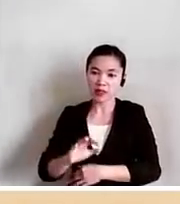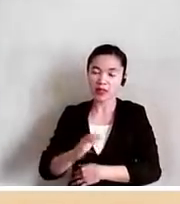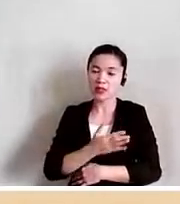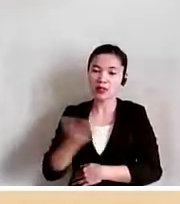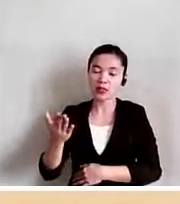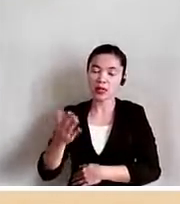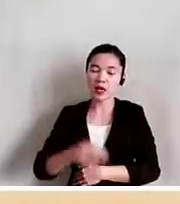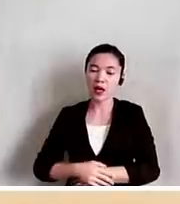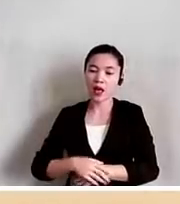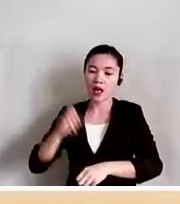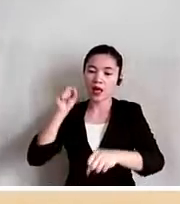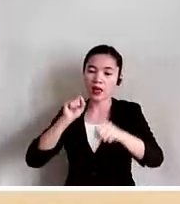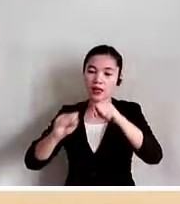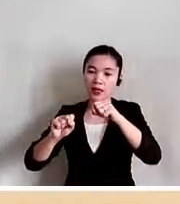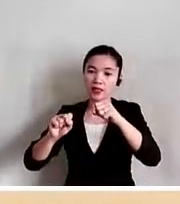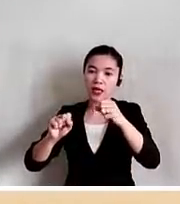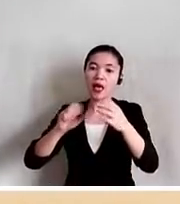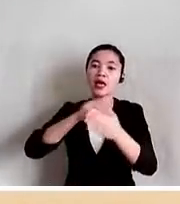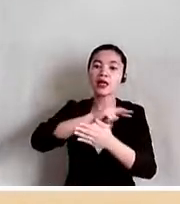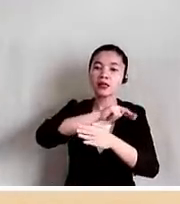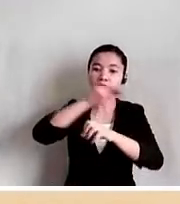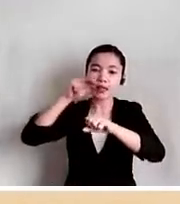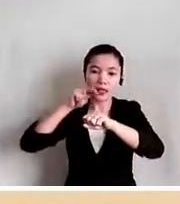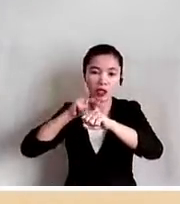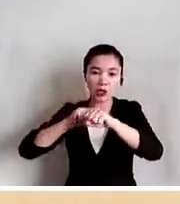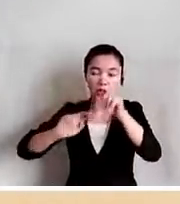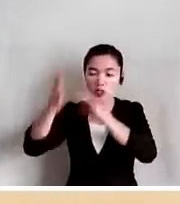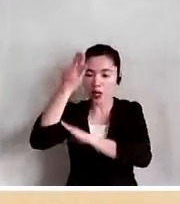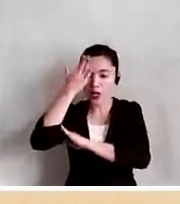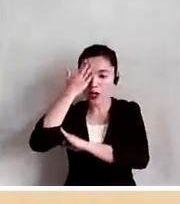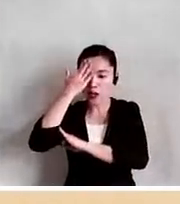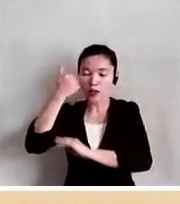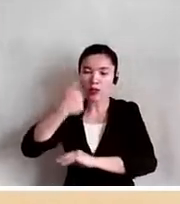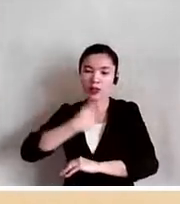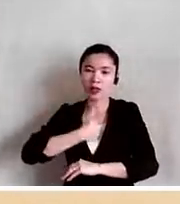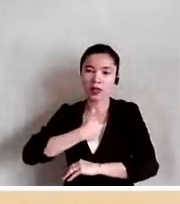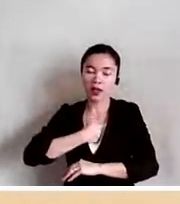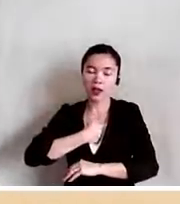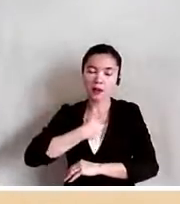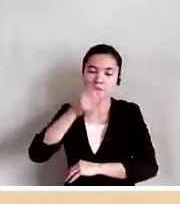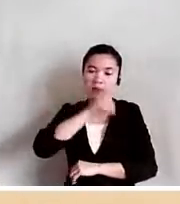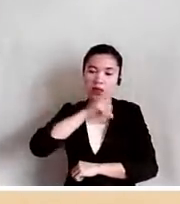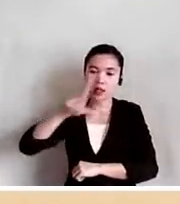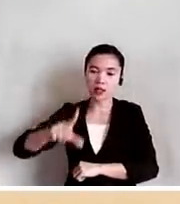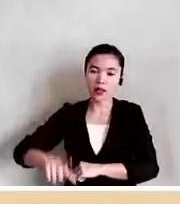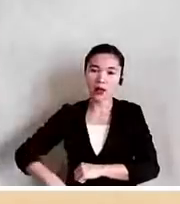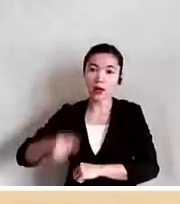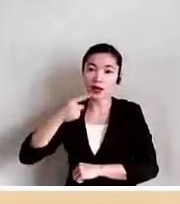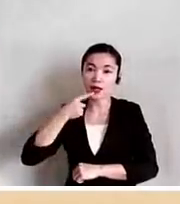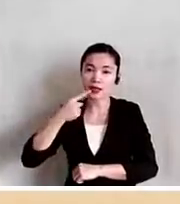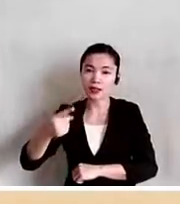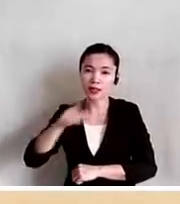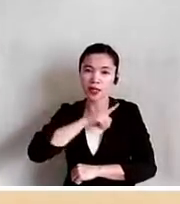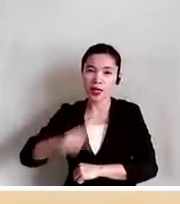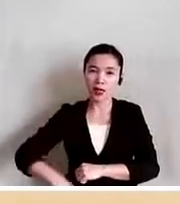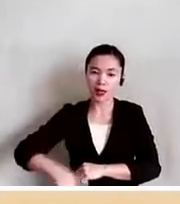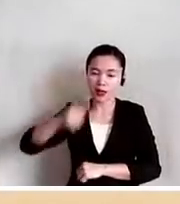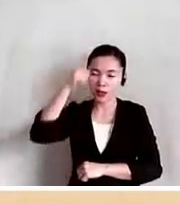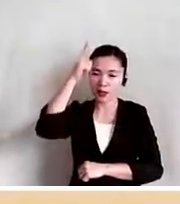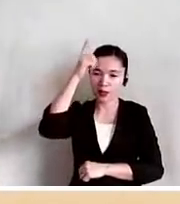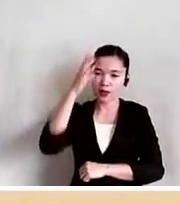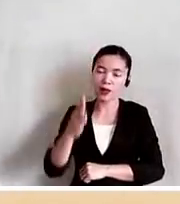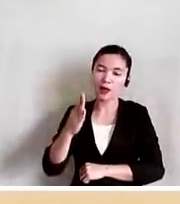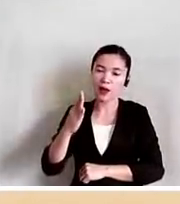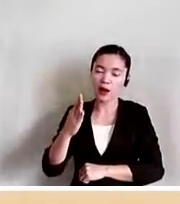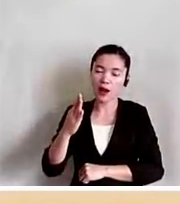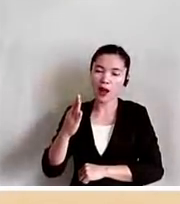the nations shall know that I am the Lord, says the Lord God, when their